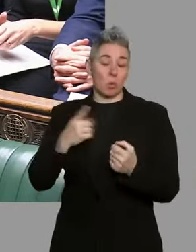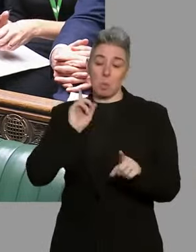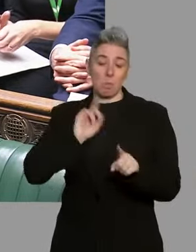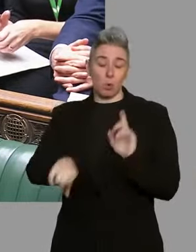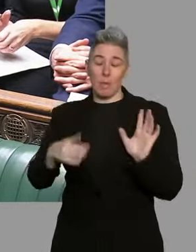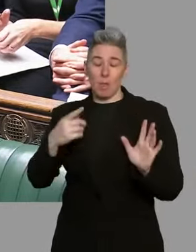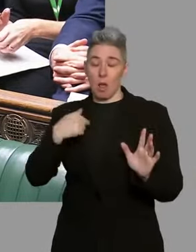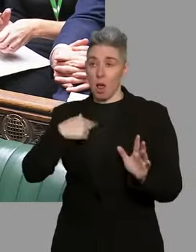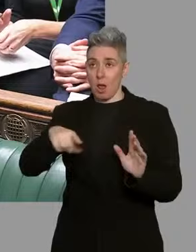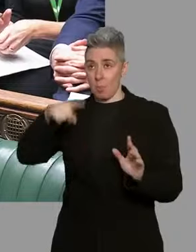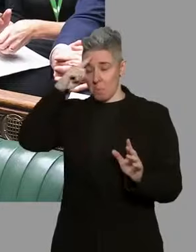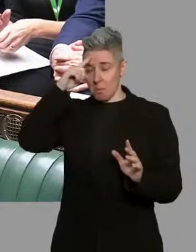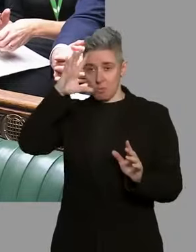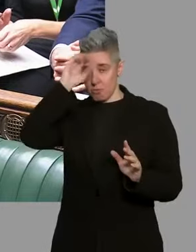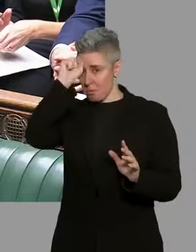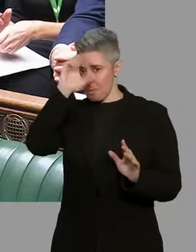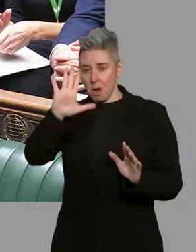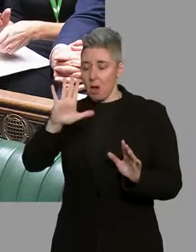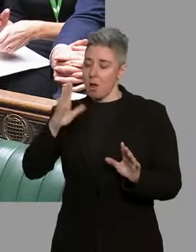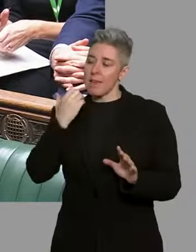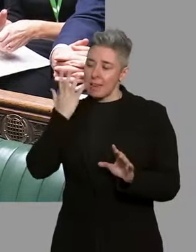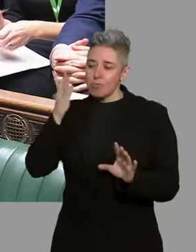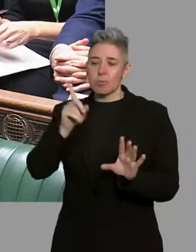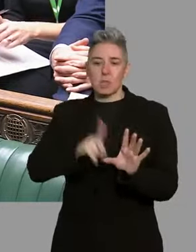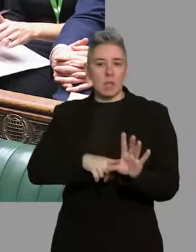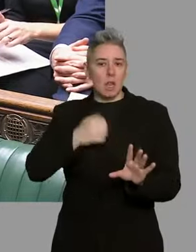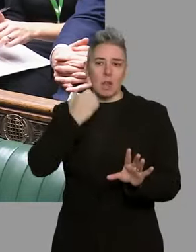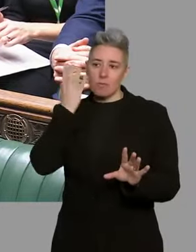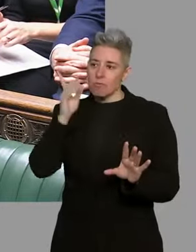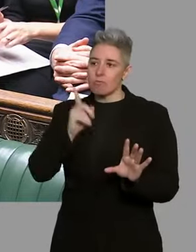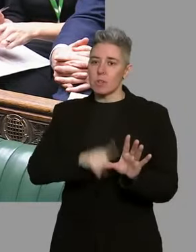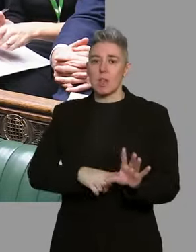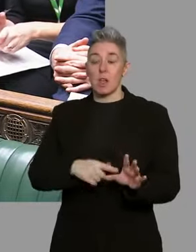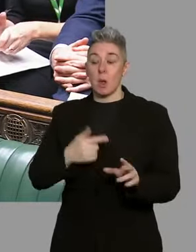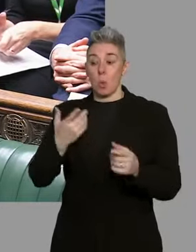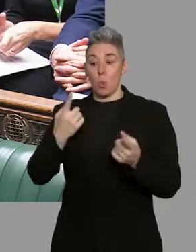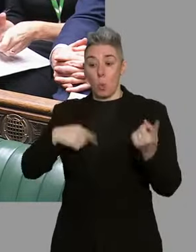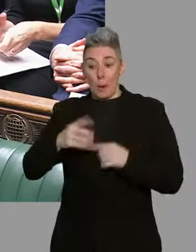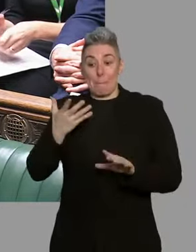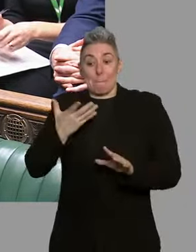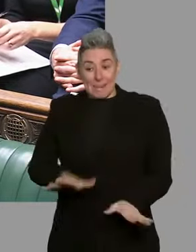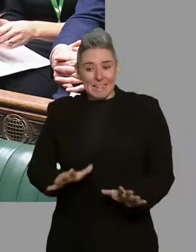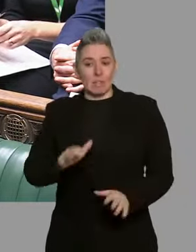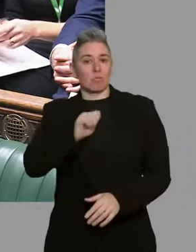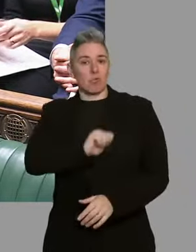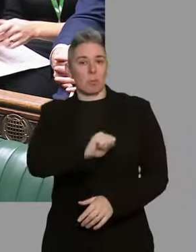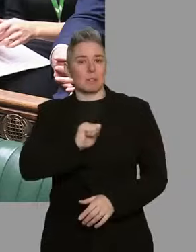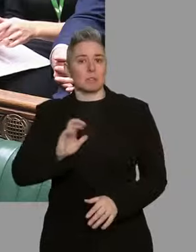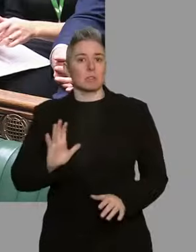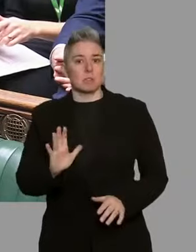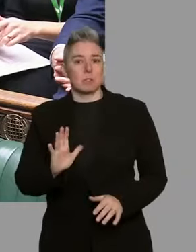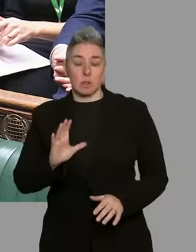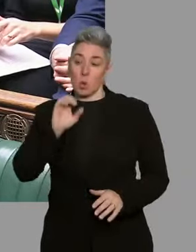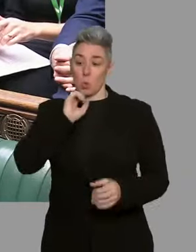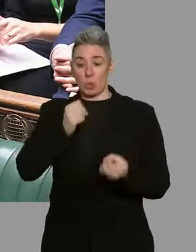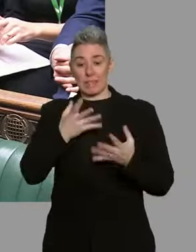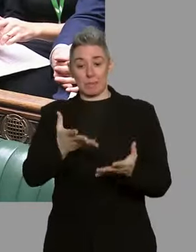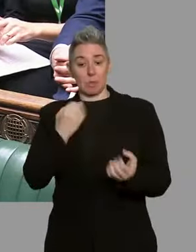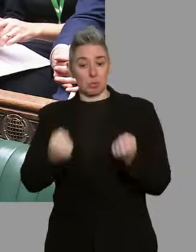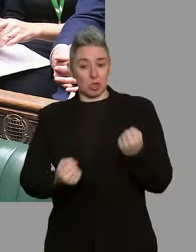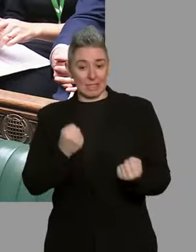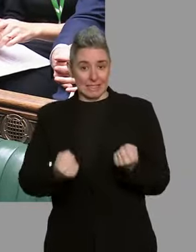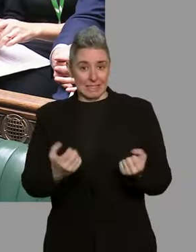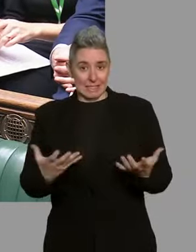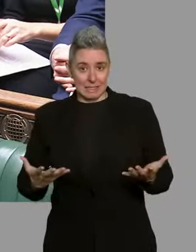We did promise them that we would give them justice. I understand the